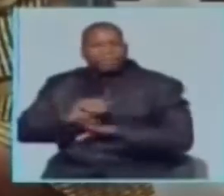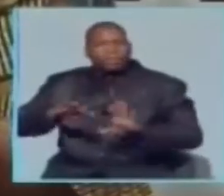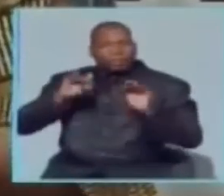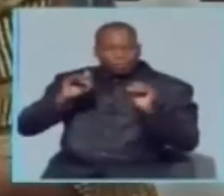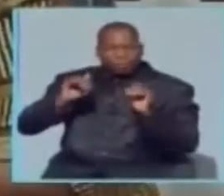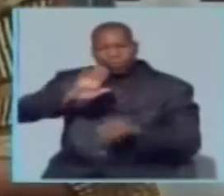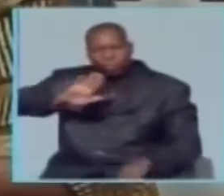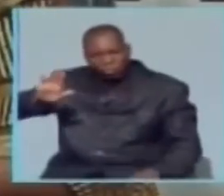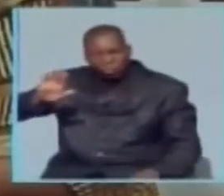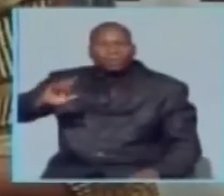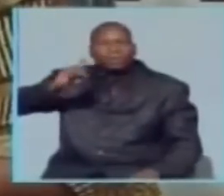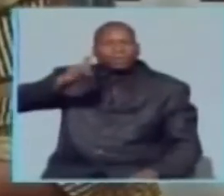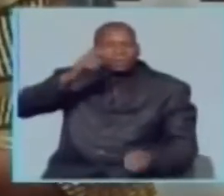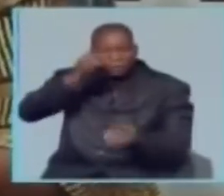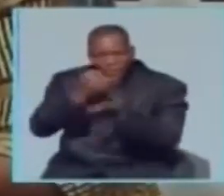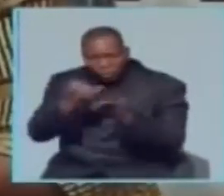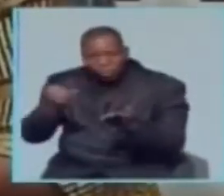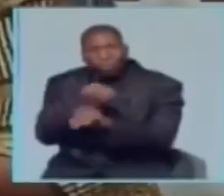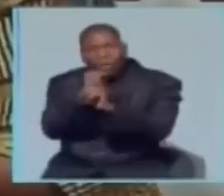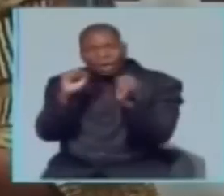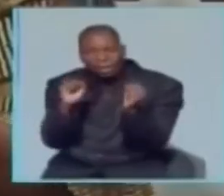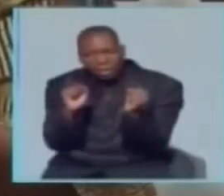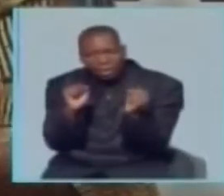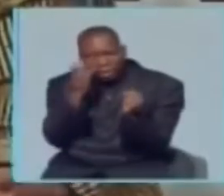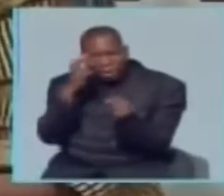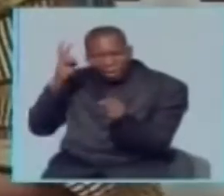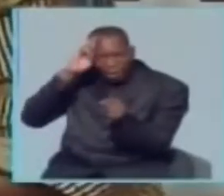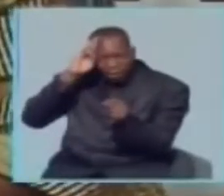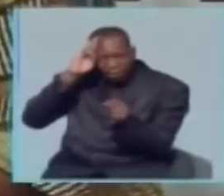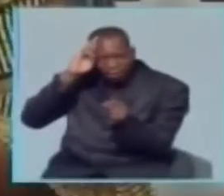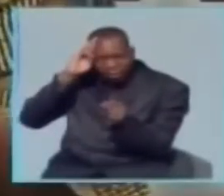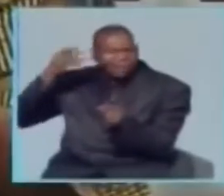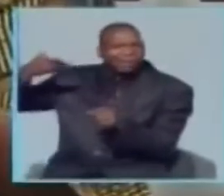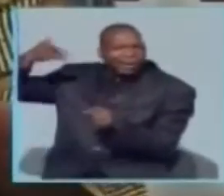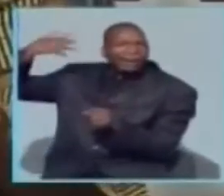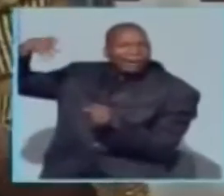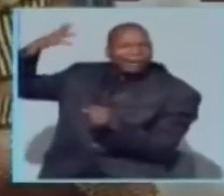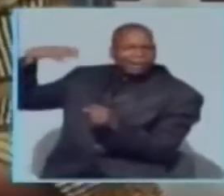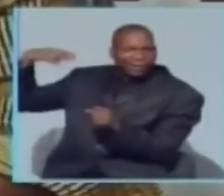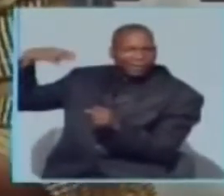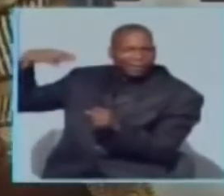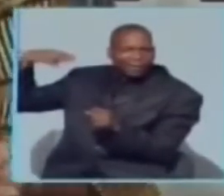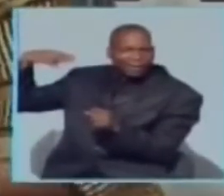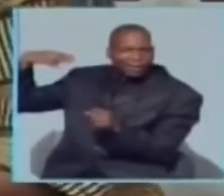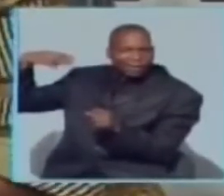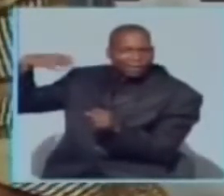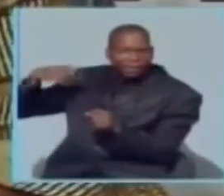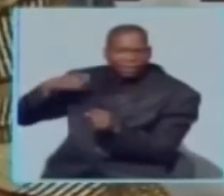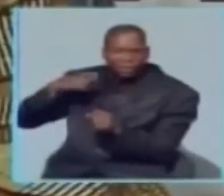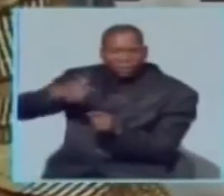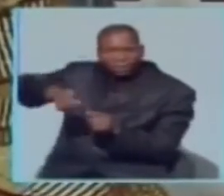there that needed to be settled. And I do recall that I think years back, when she was energy minister